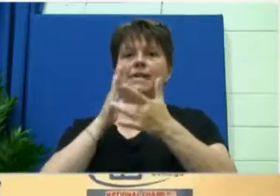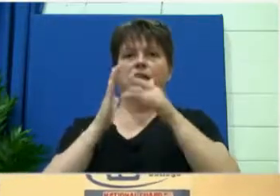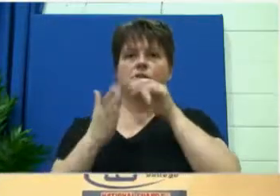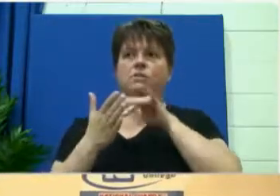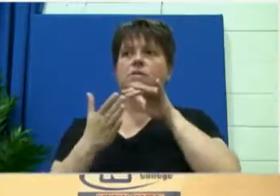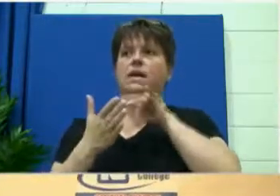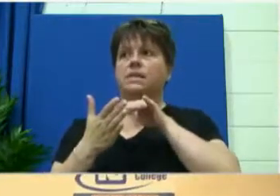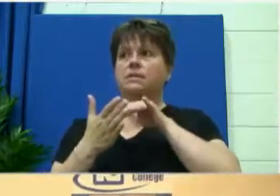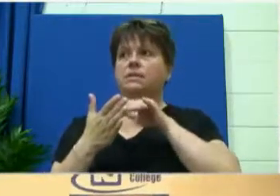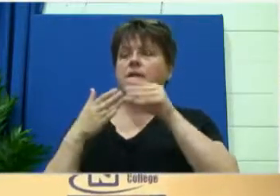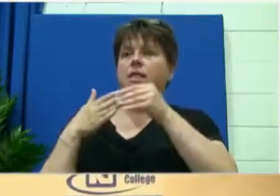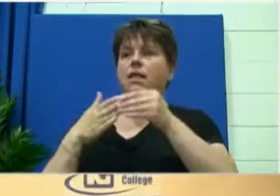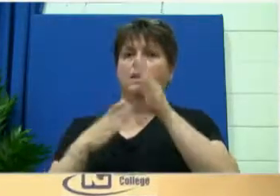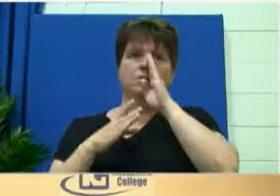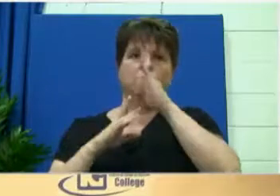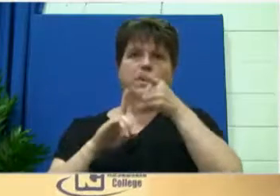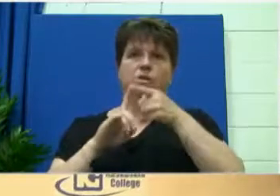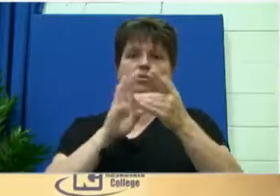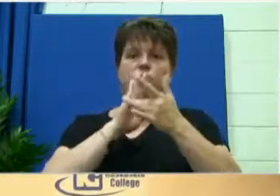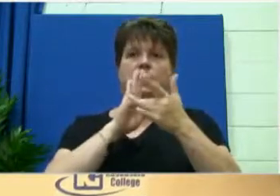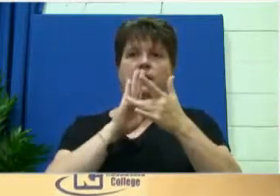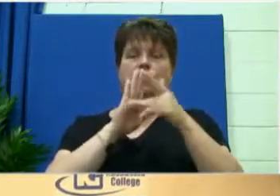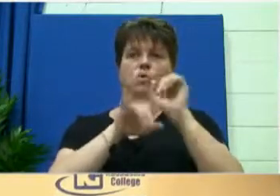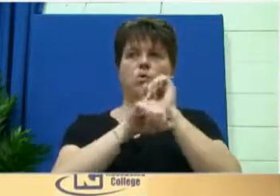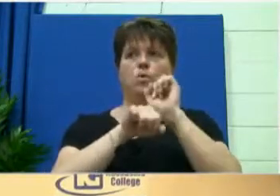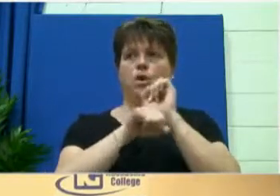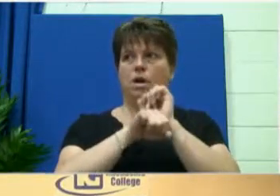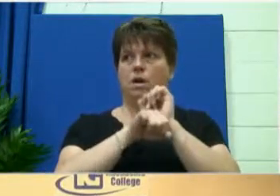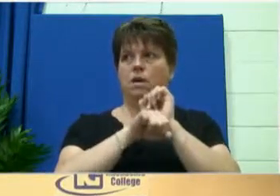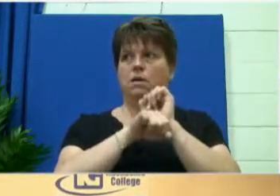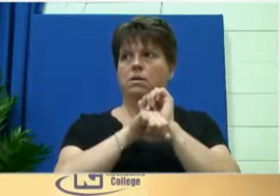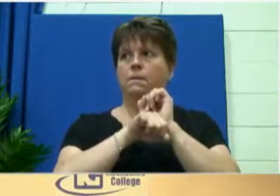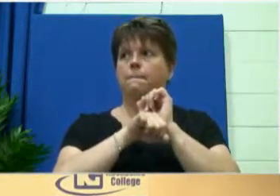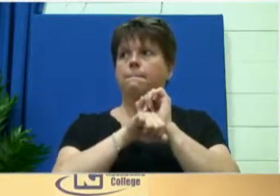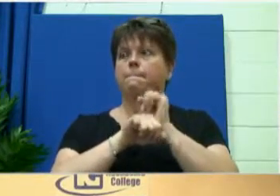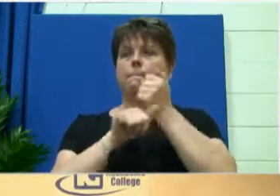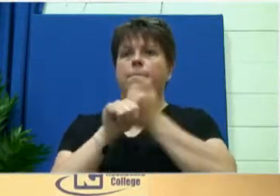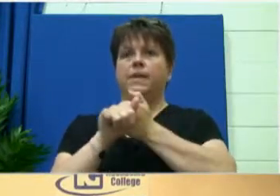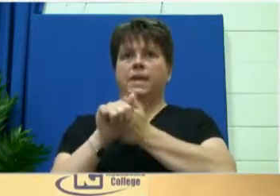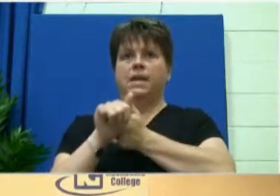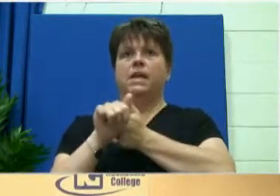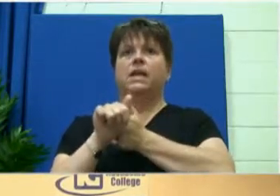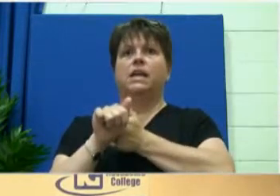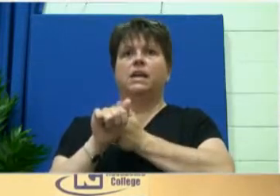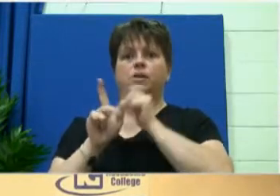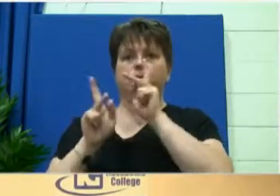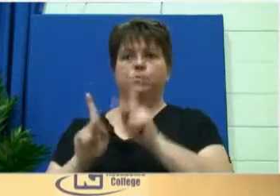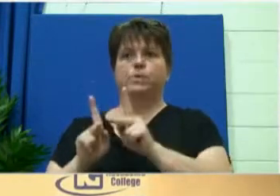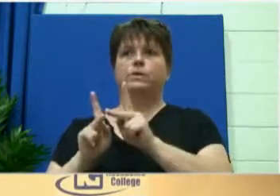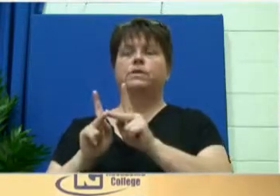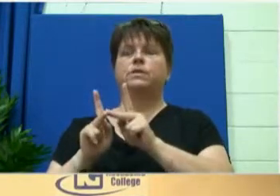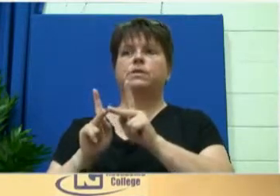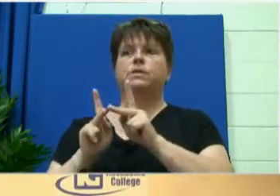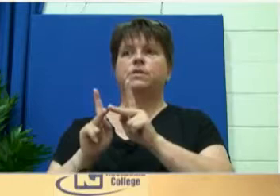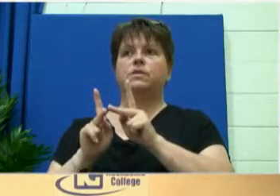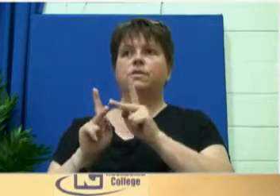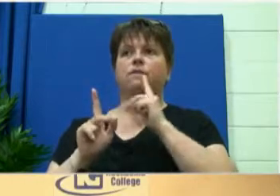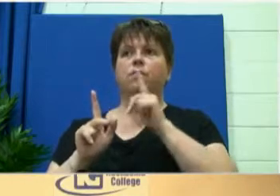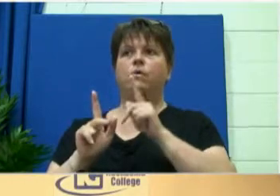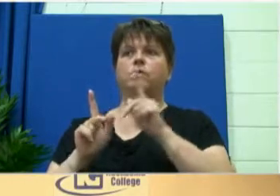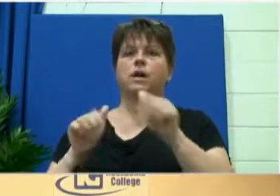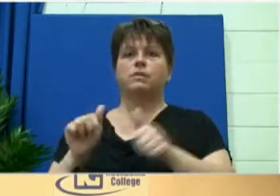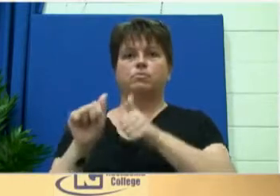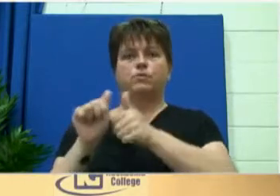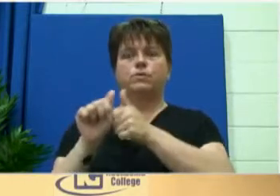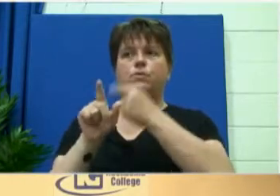study leading directly to technical occupations. Each candidate for a degree or certificate has pursued